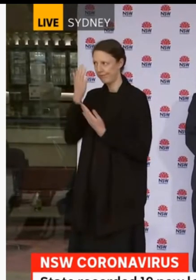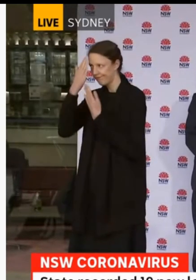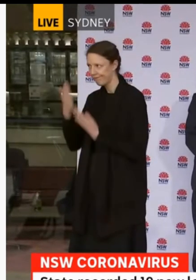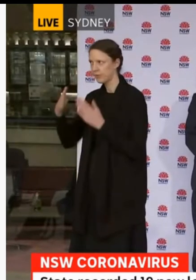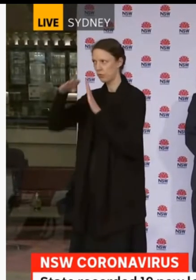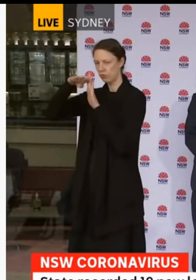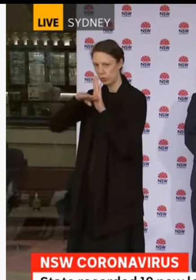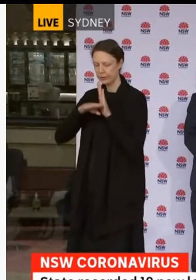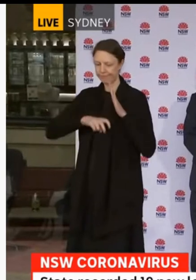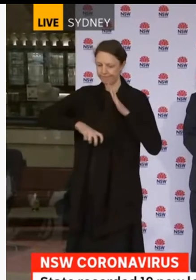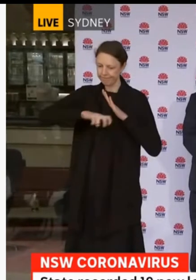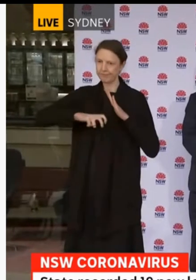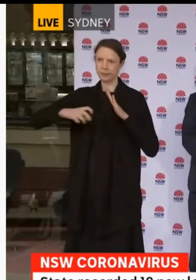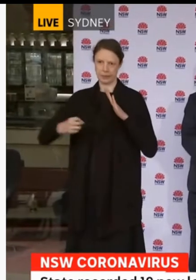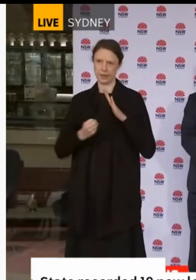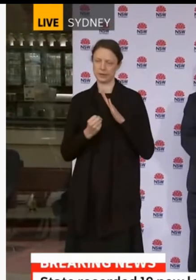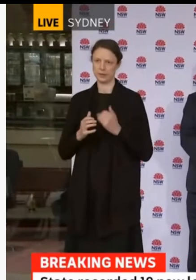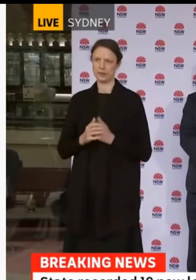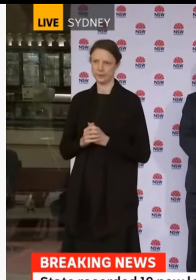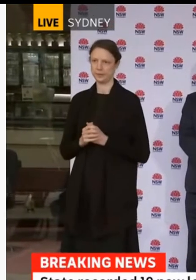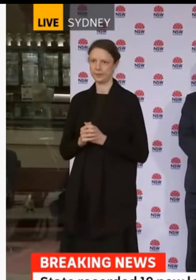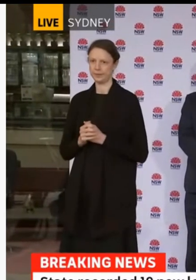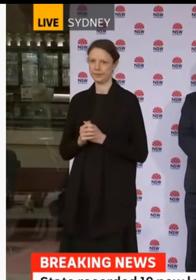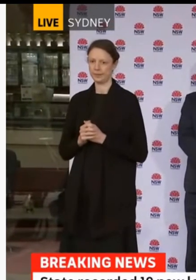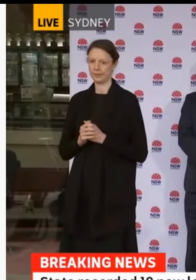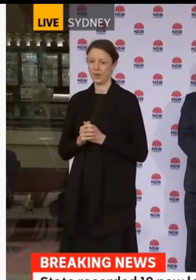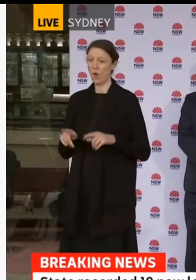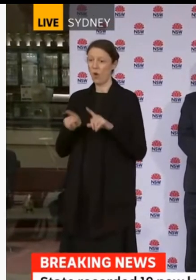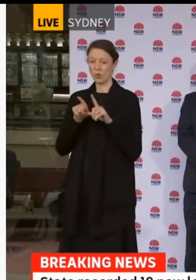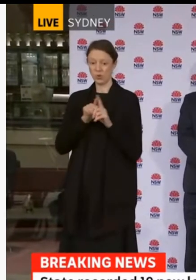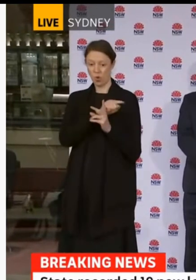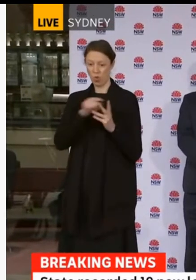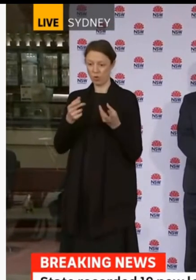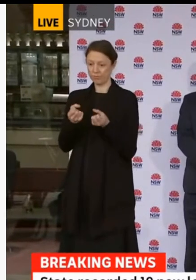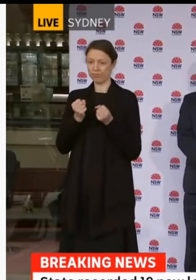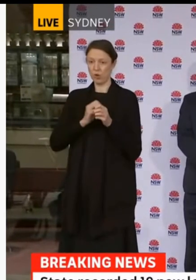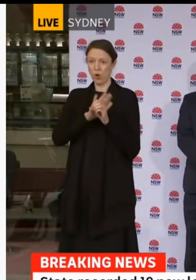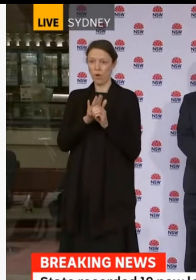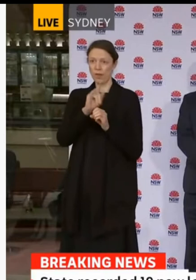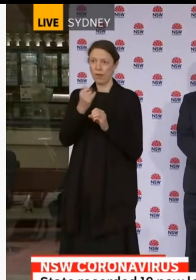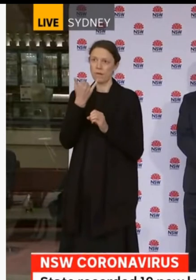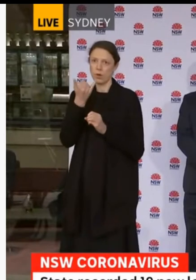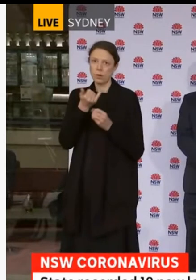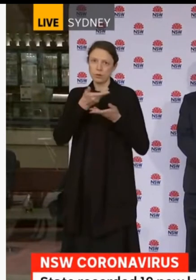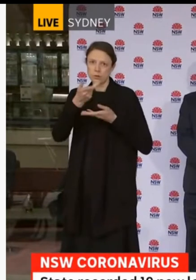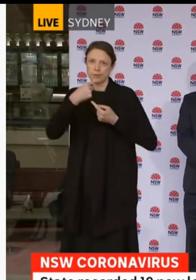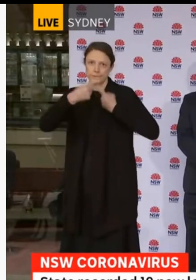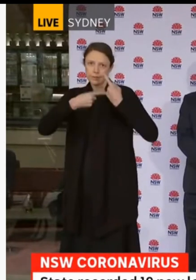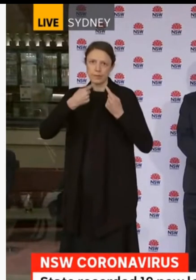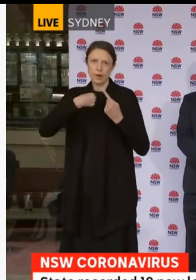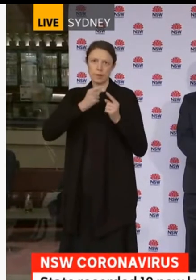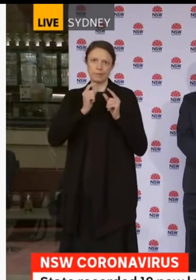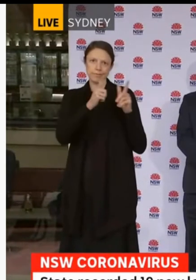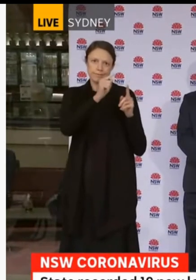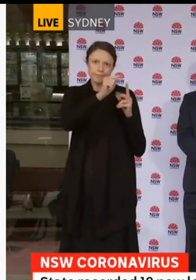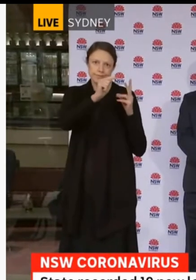who has been tested positive for the hours they're spending with our health officials to make sure we're not missing any strains of